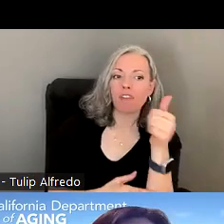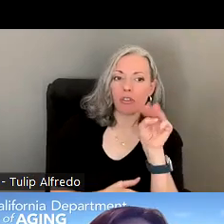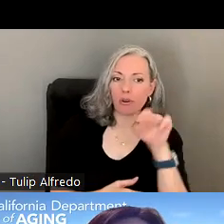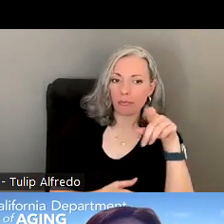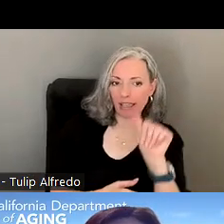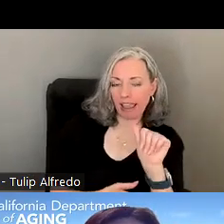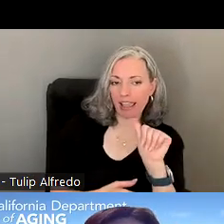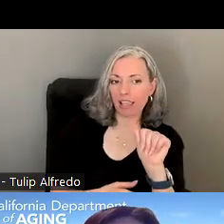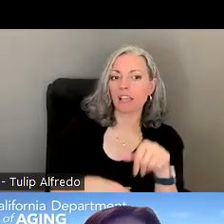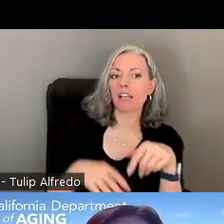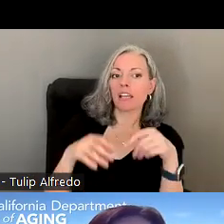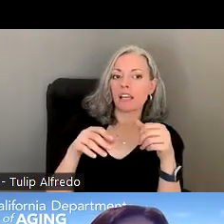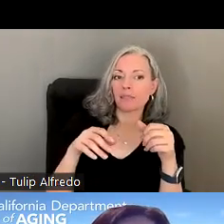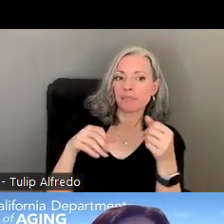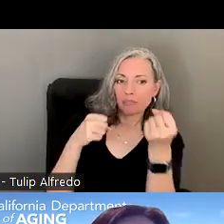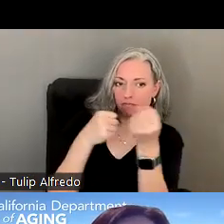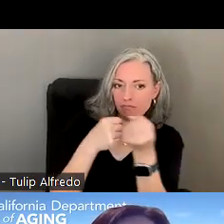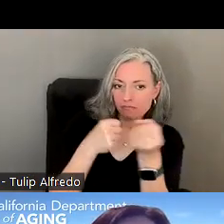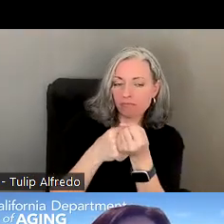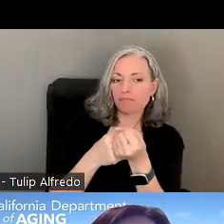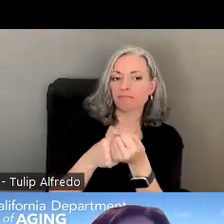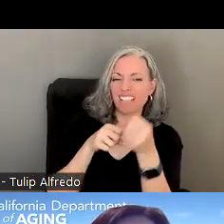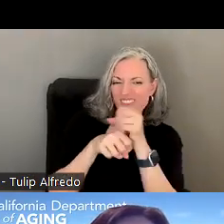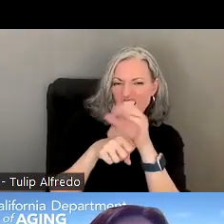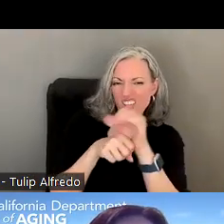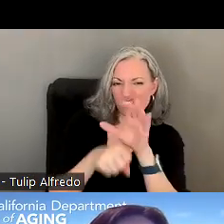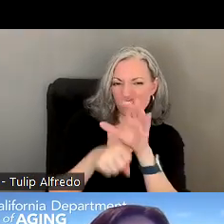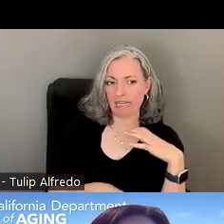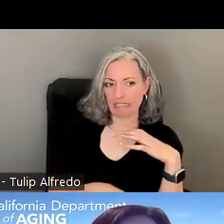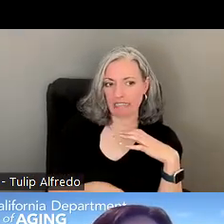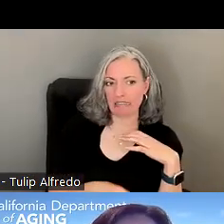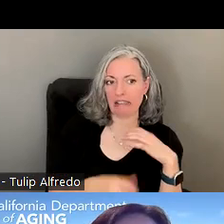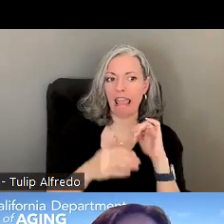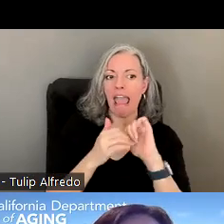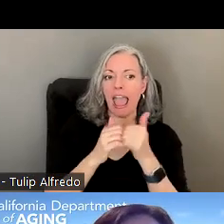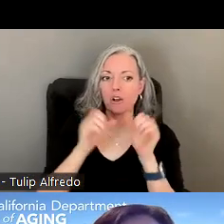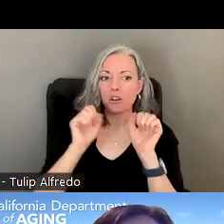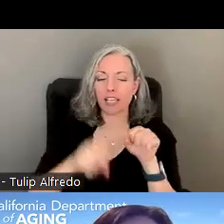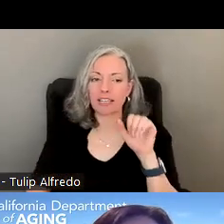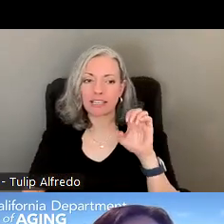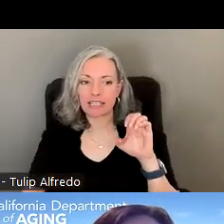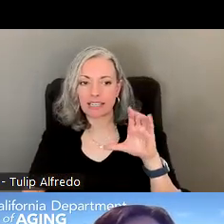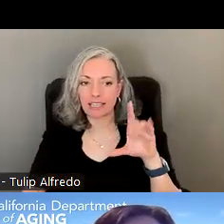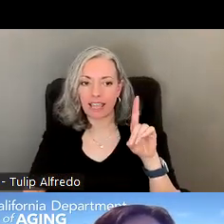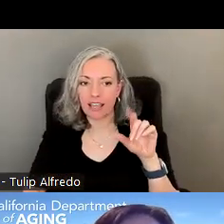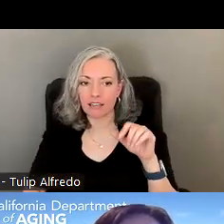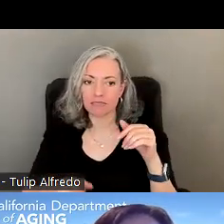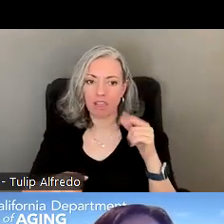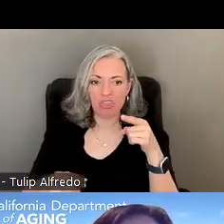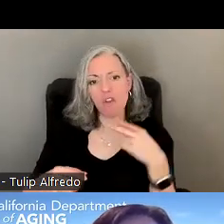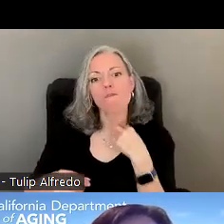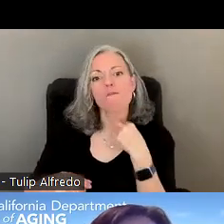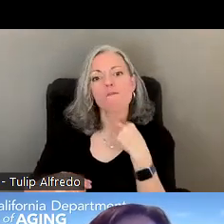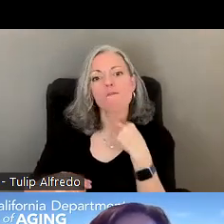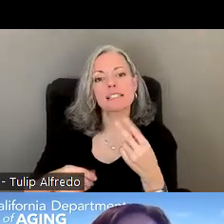understanding of the other MPA advisory committees, and how can EACAD uplift the voice of the consumer,